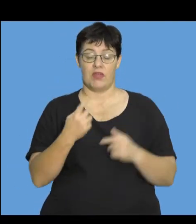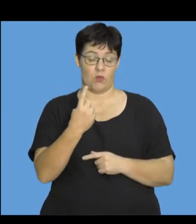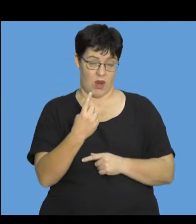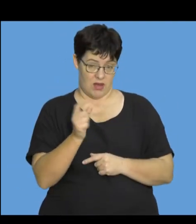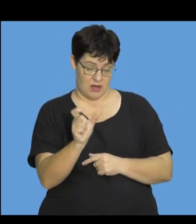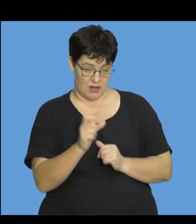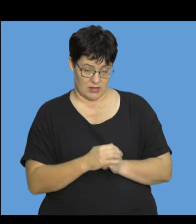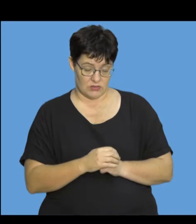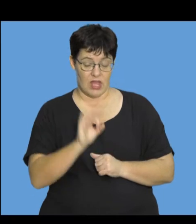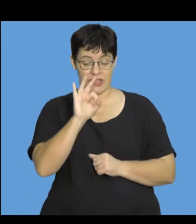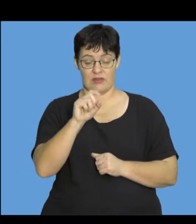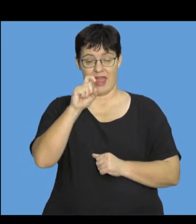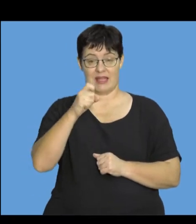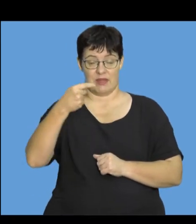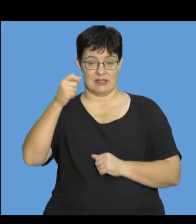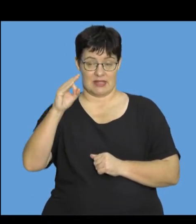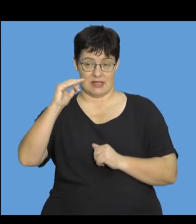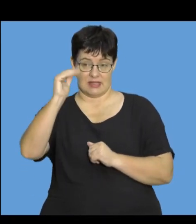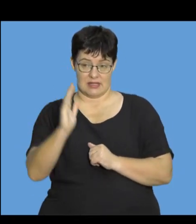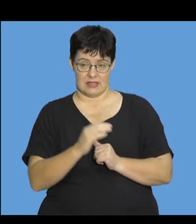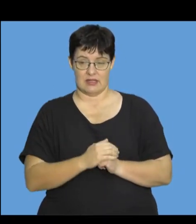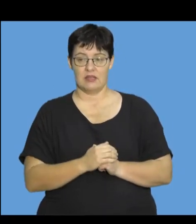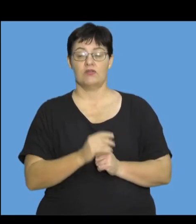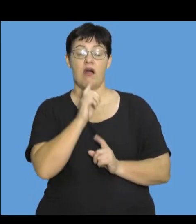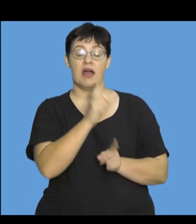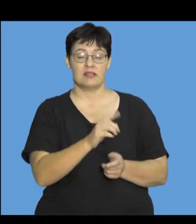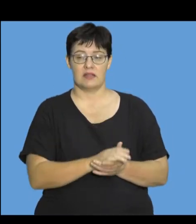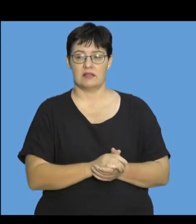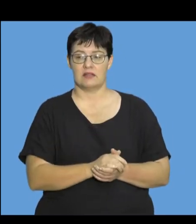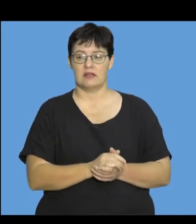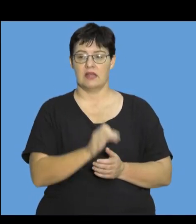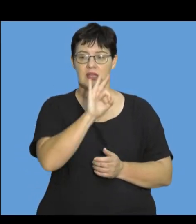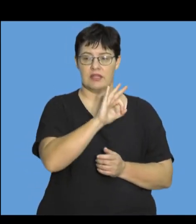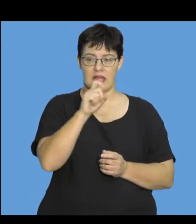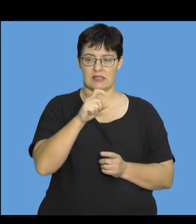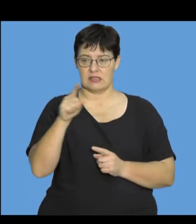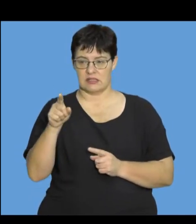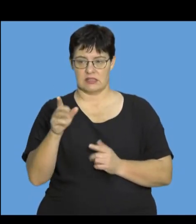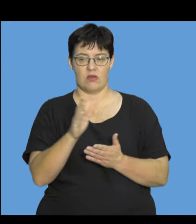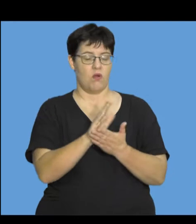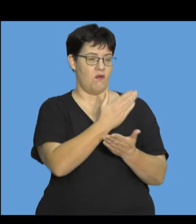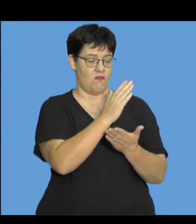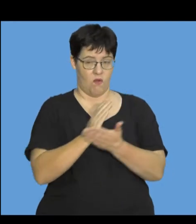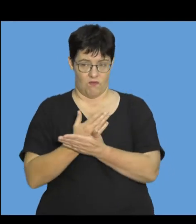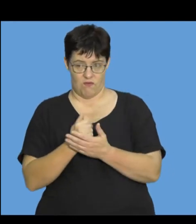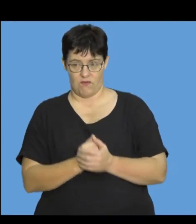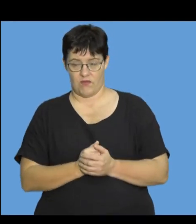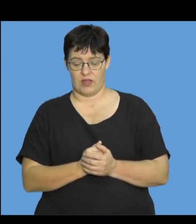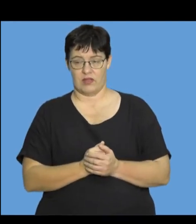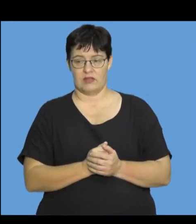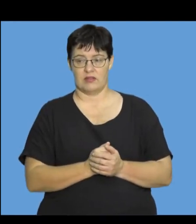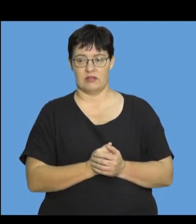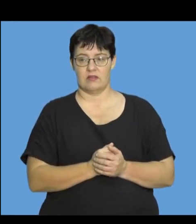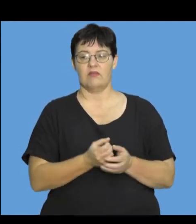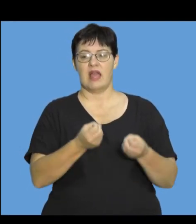one term. And therefore the final answer will therefore be the 3x and the 3x will cancel out because it's going